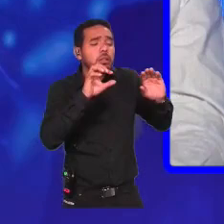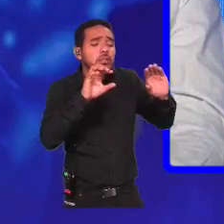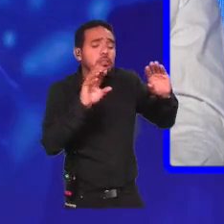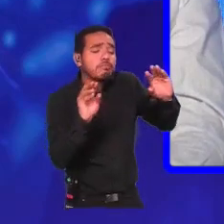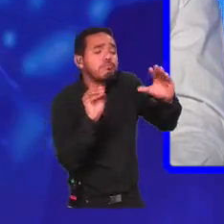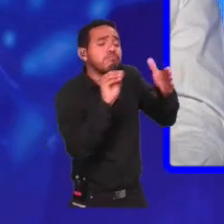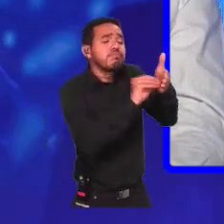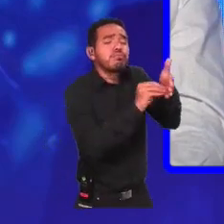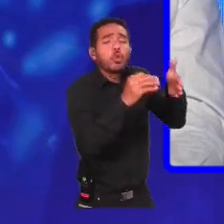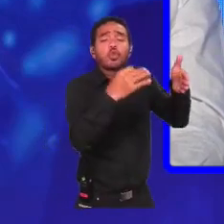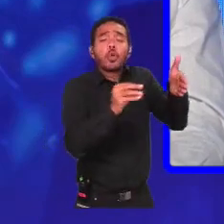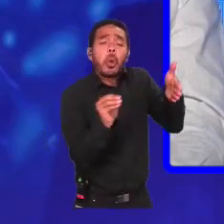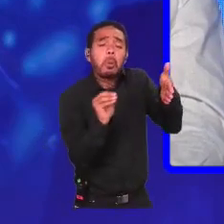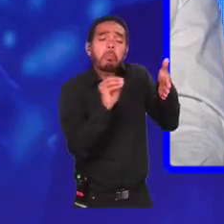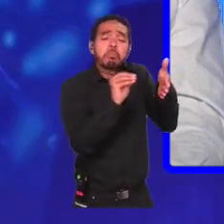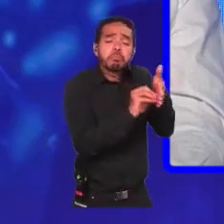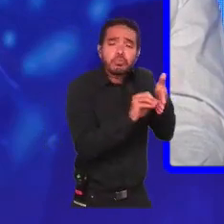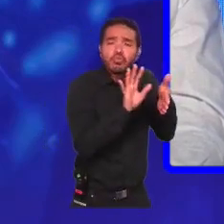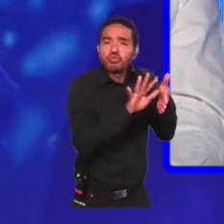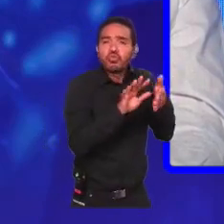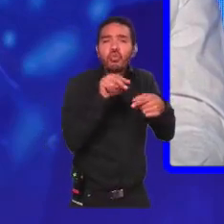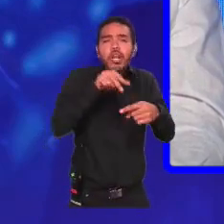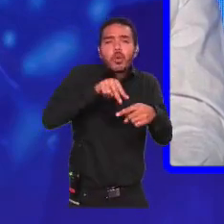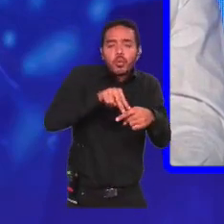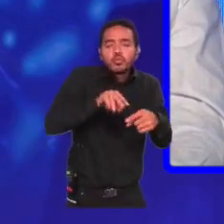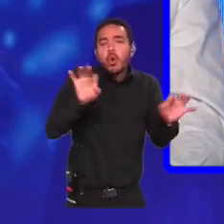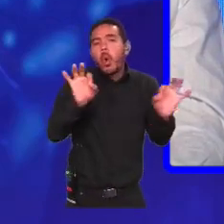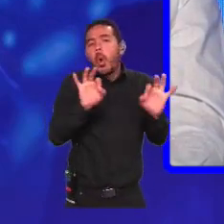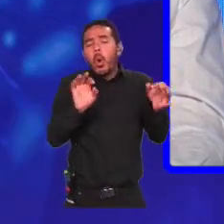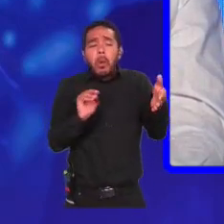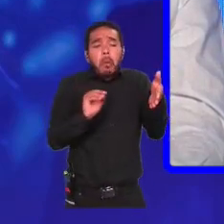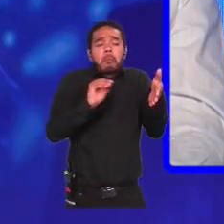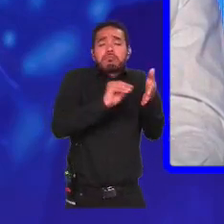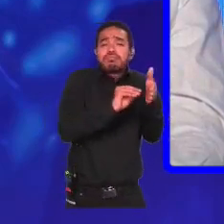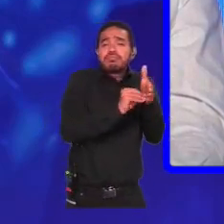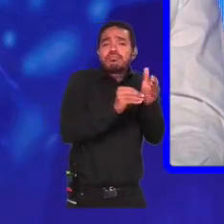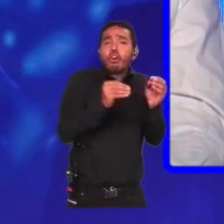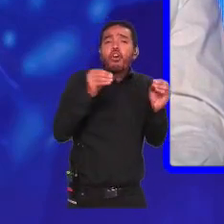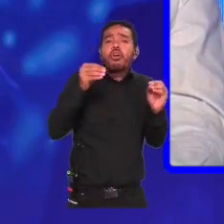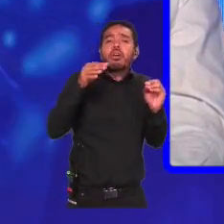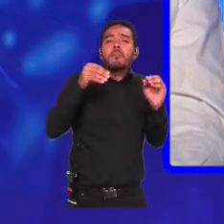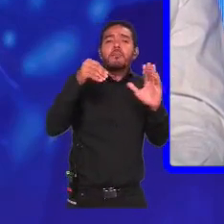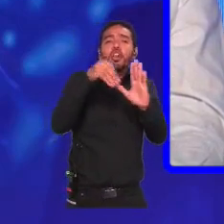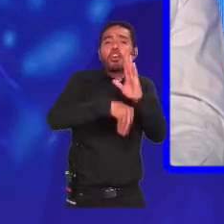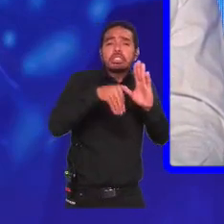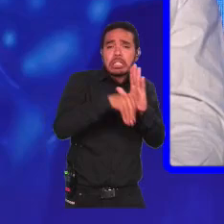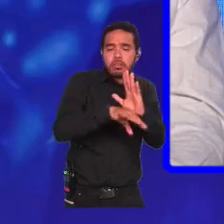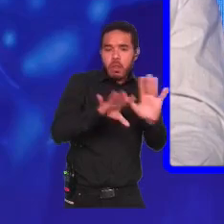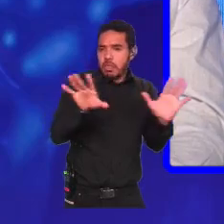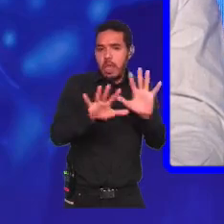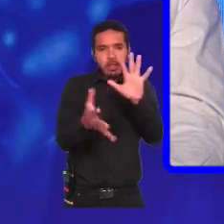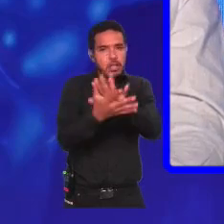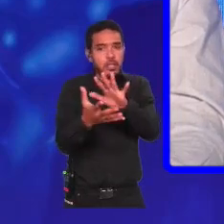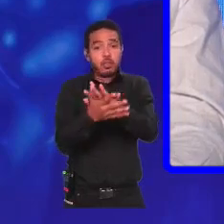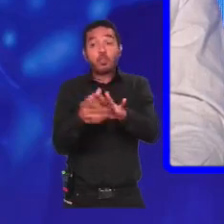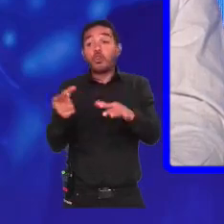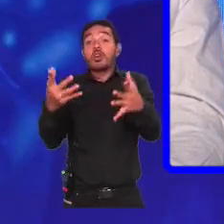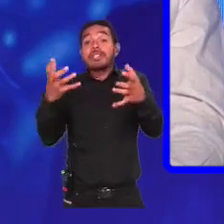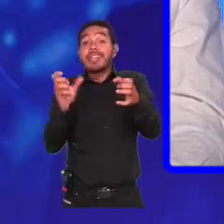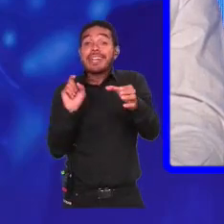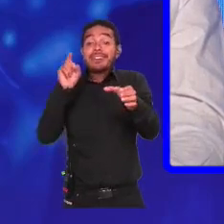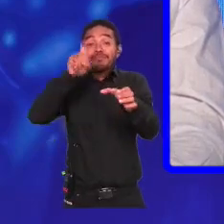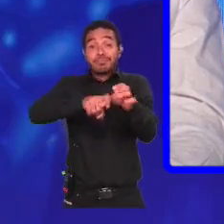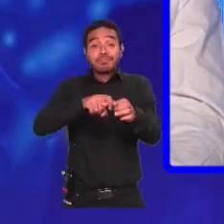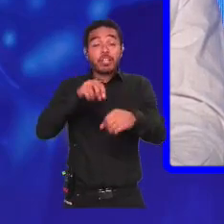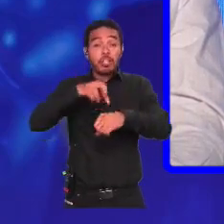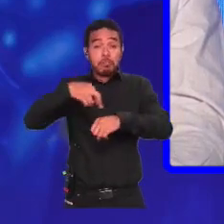or content, whatever it is you're hoping to partner with Sony on. To add to that, your